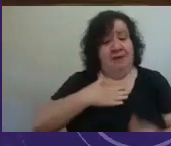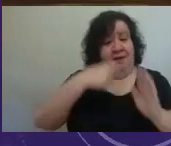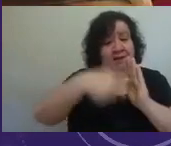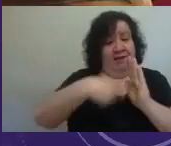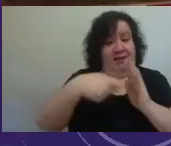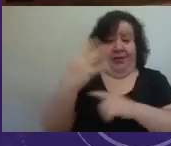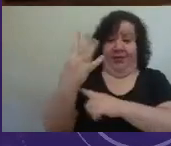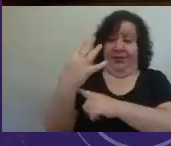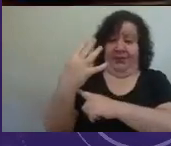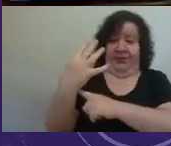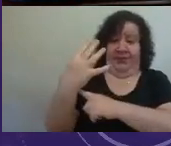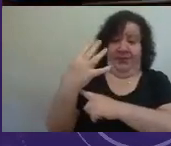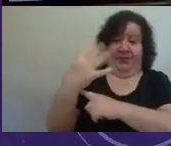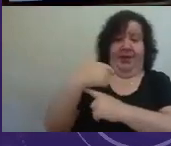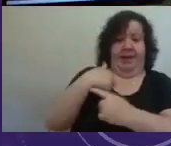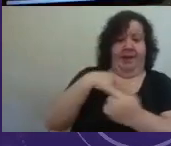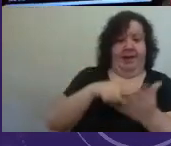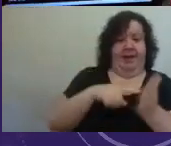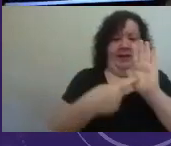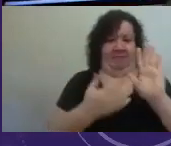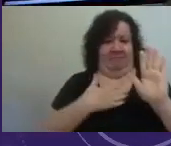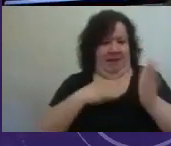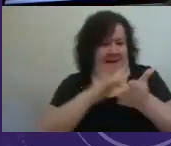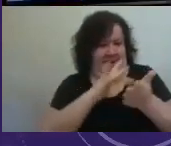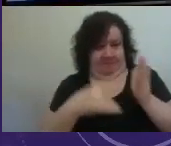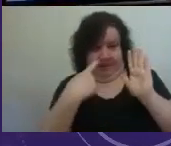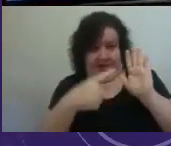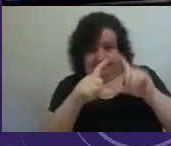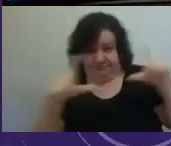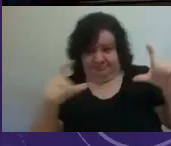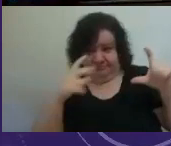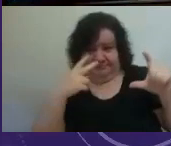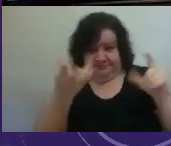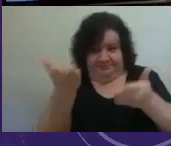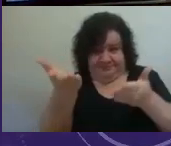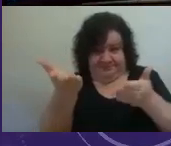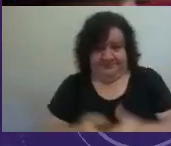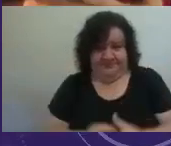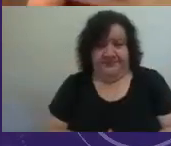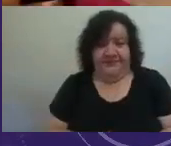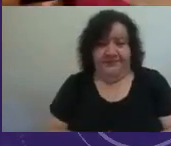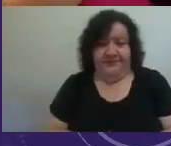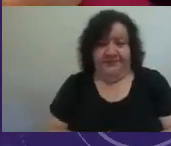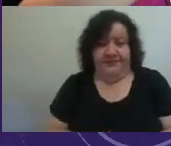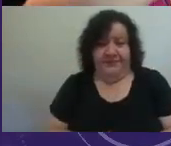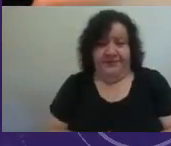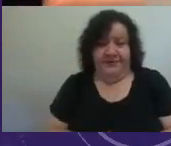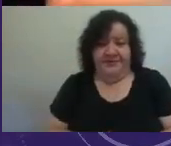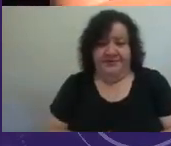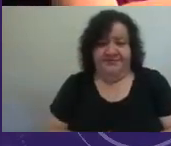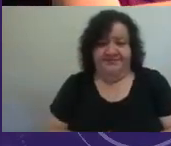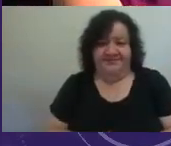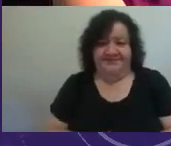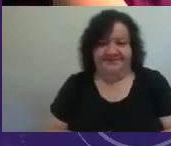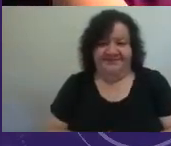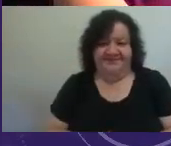And this is what I'm using as color inversion. And this is how I'm following the caption on a separate